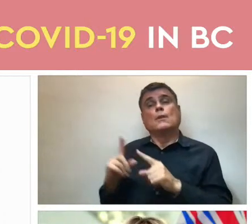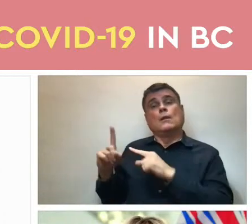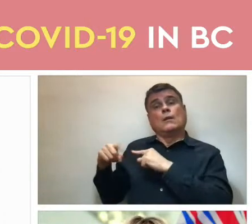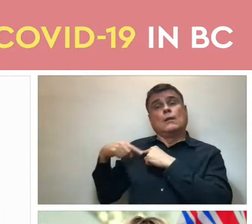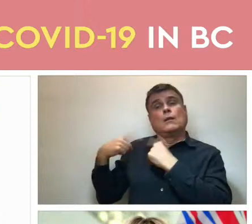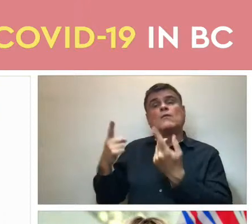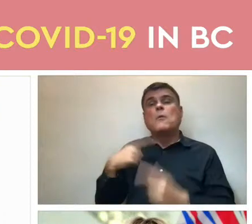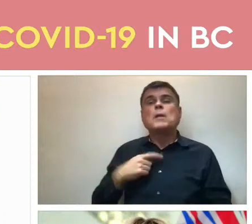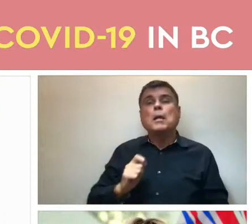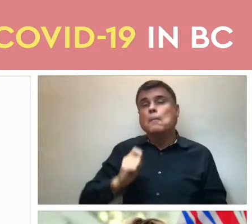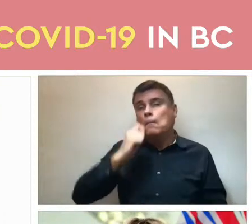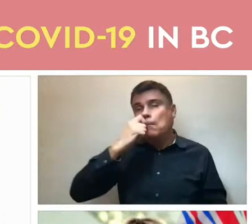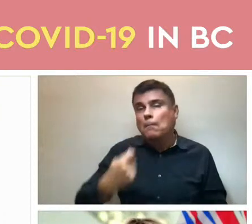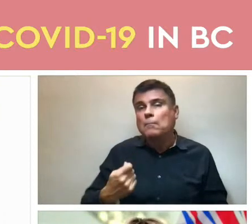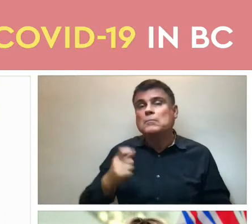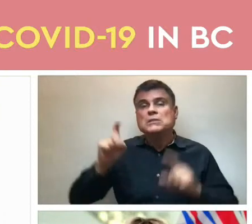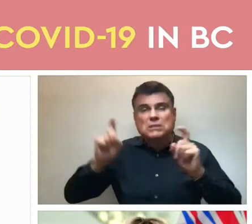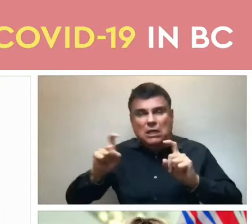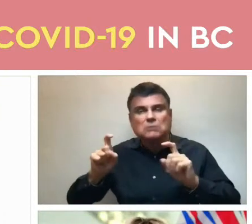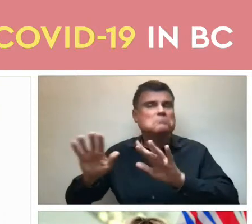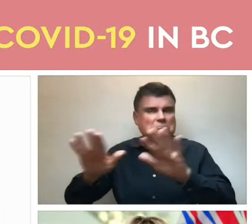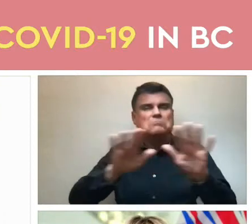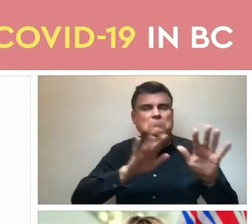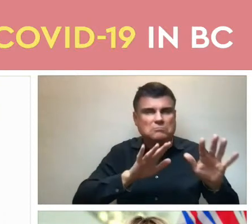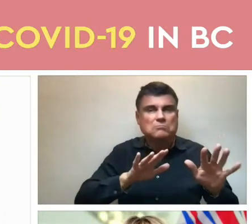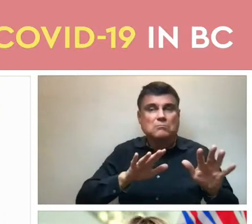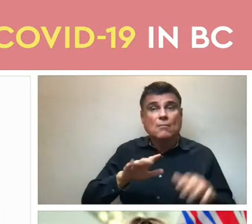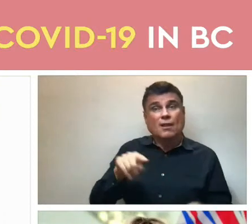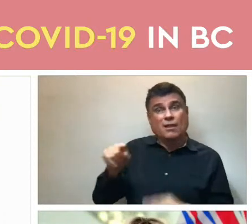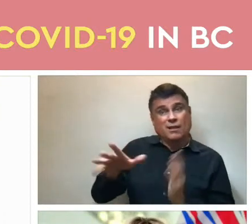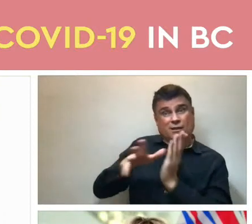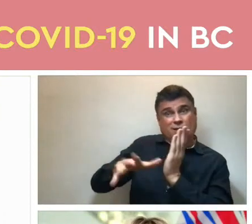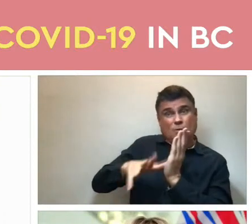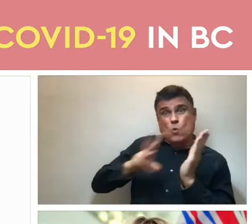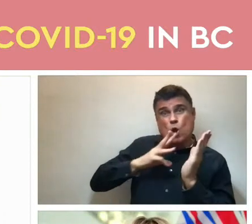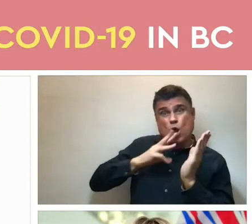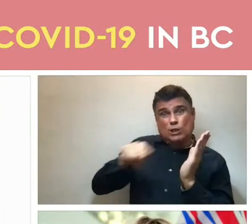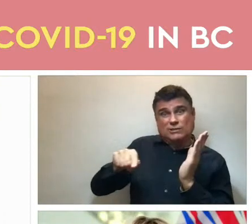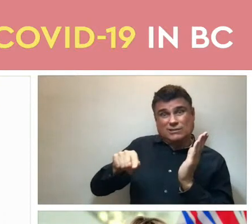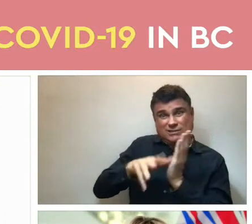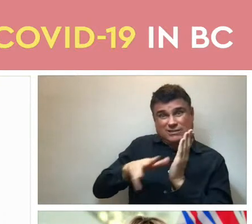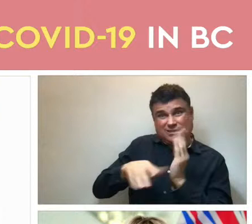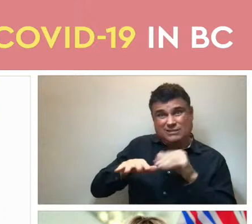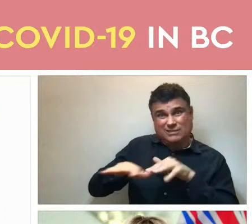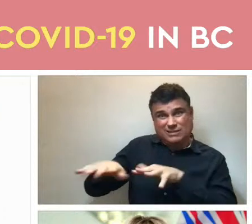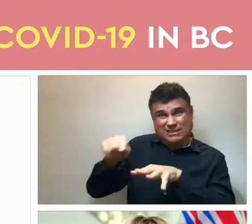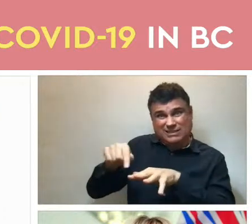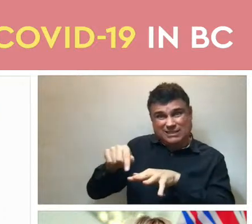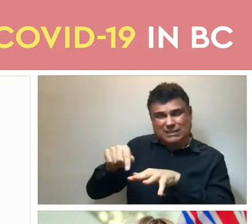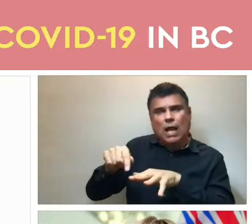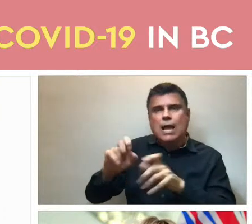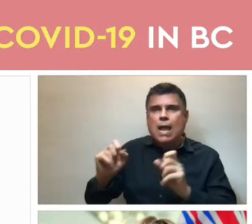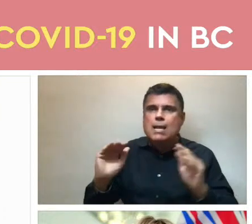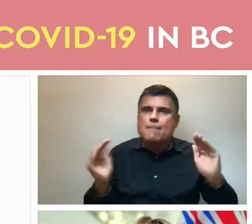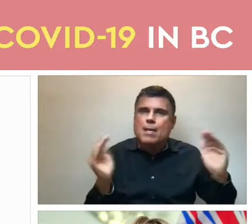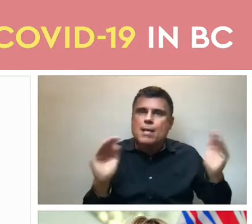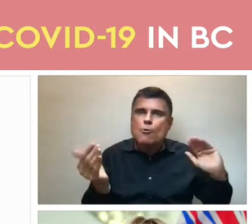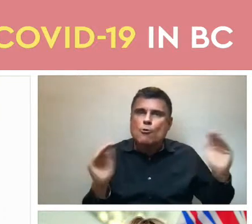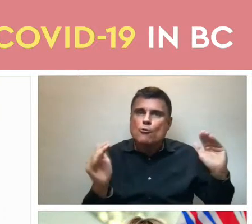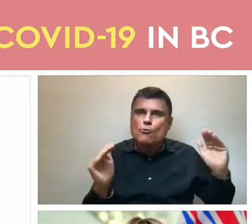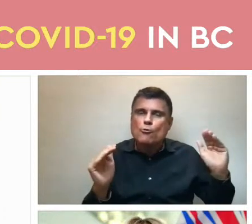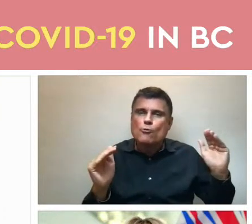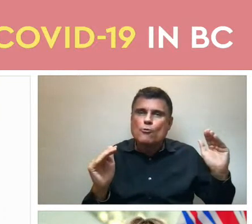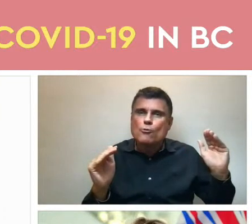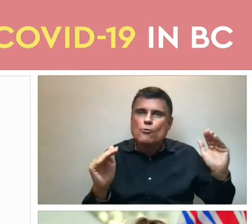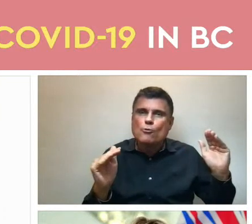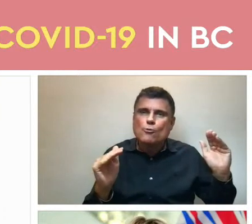missing something. If we see an indication of something lighting up, as we call it, in the wastewater surveillance, we can go back and